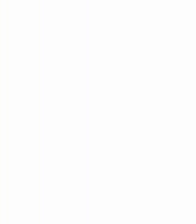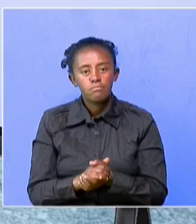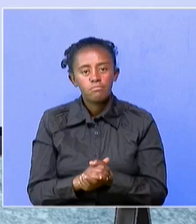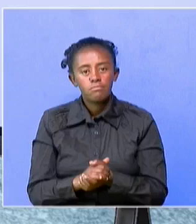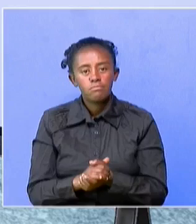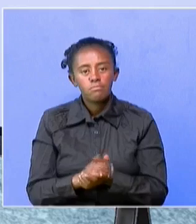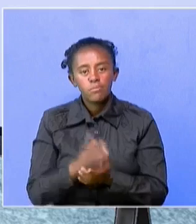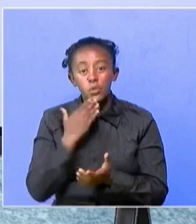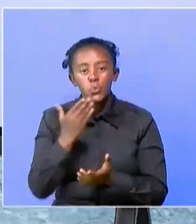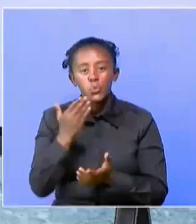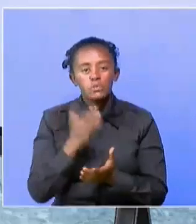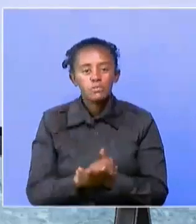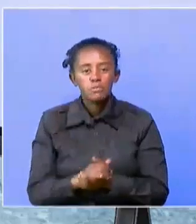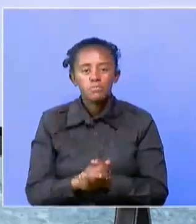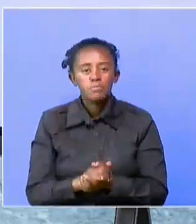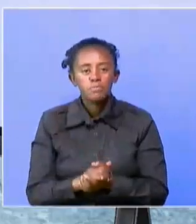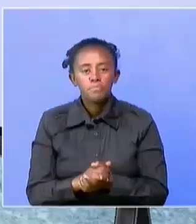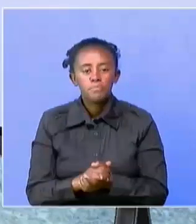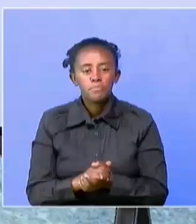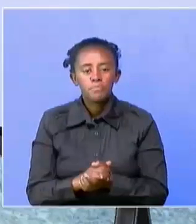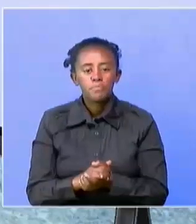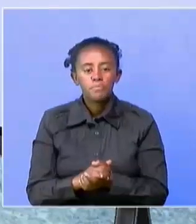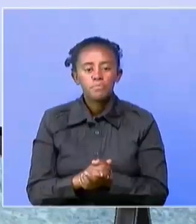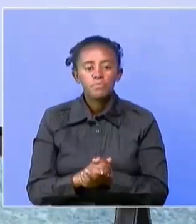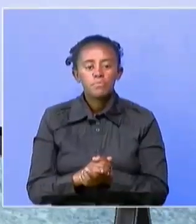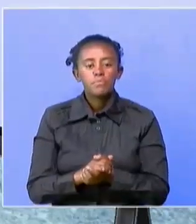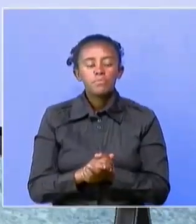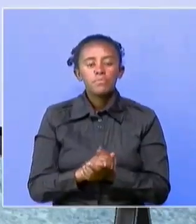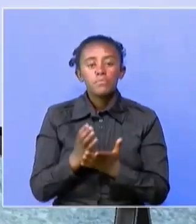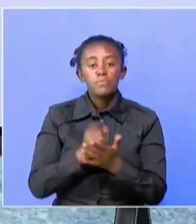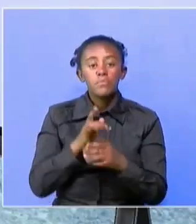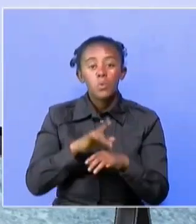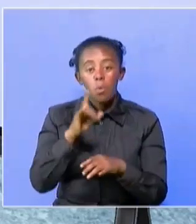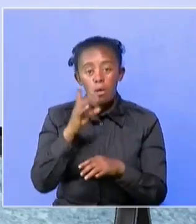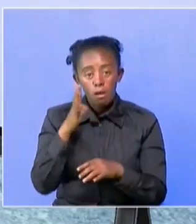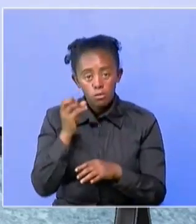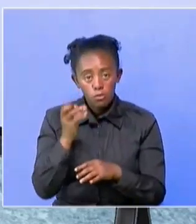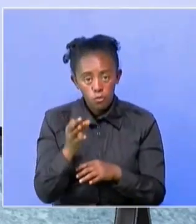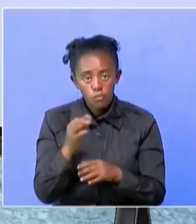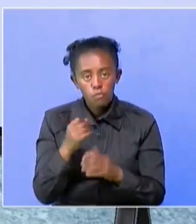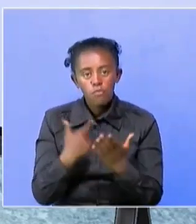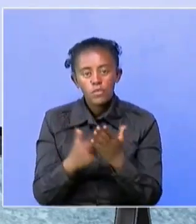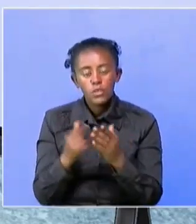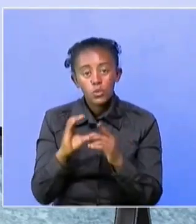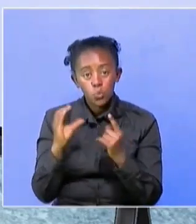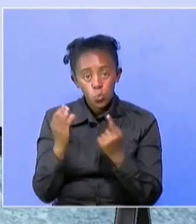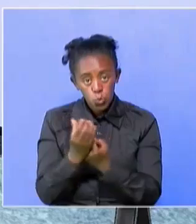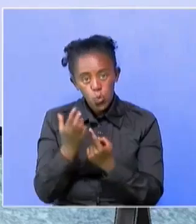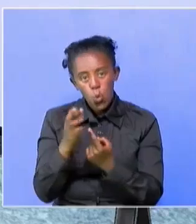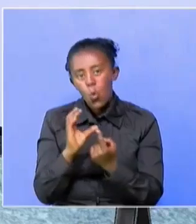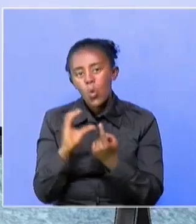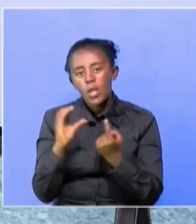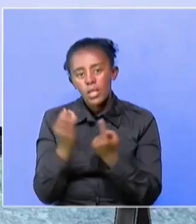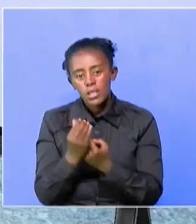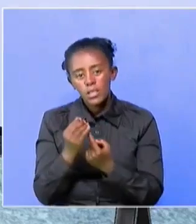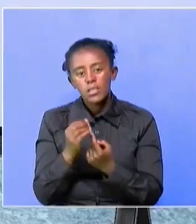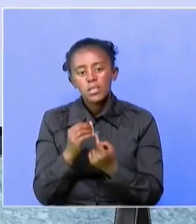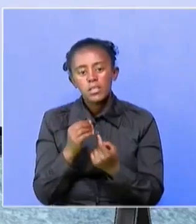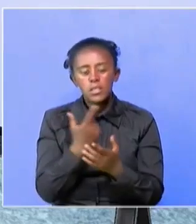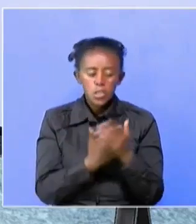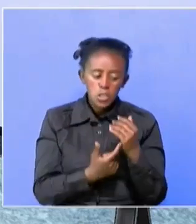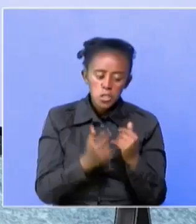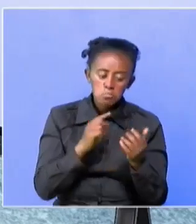Good. I'm trying to show you that by taking one kind of situation or context like study